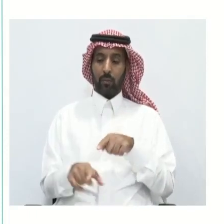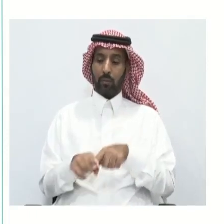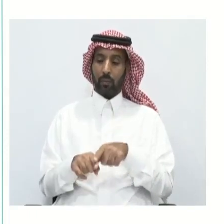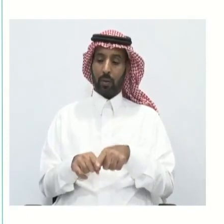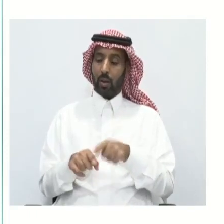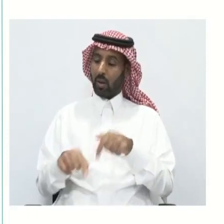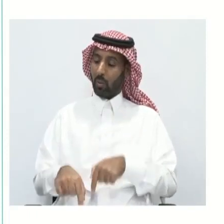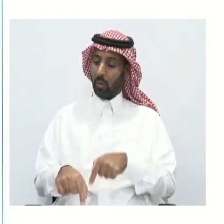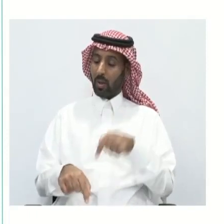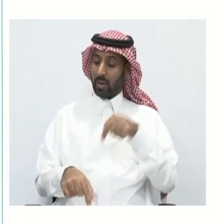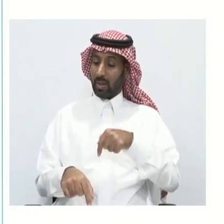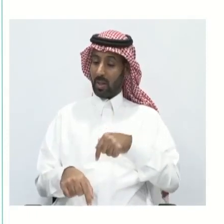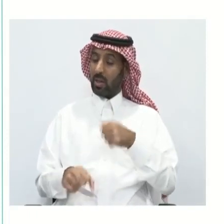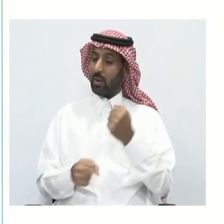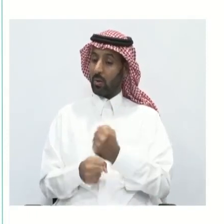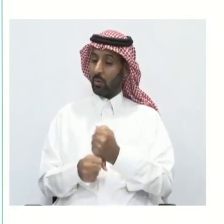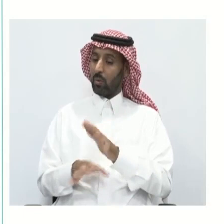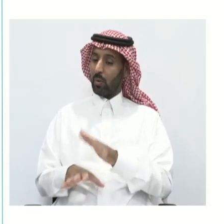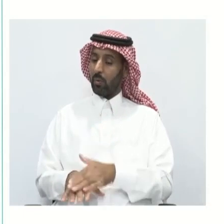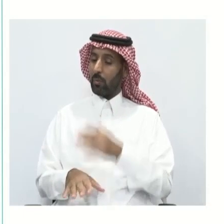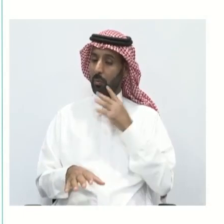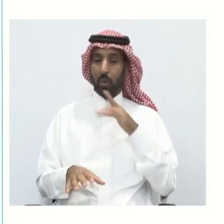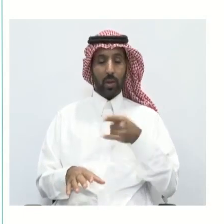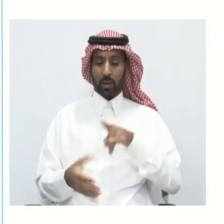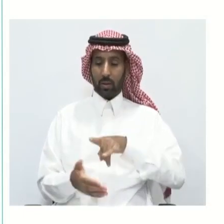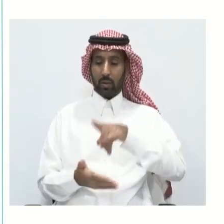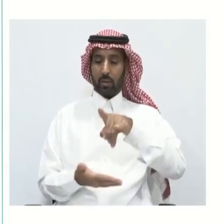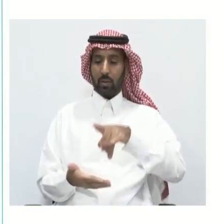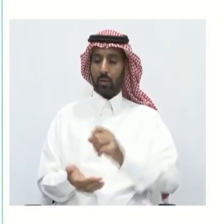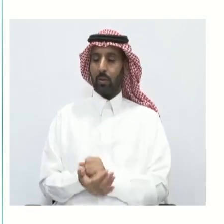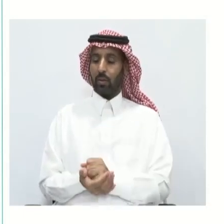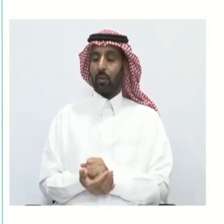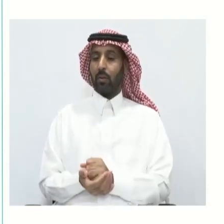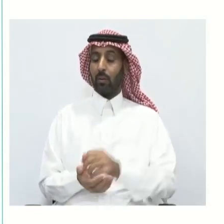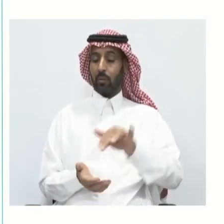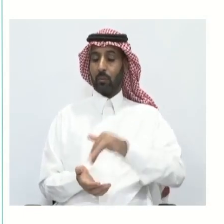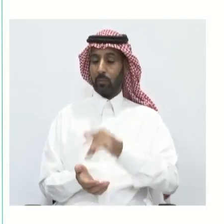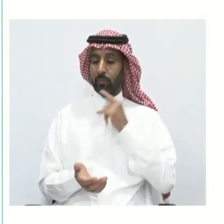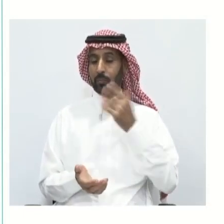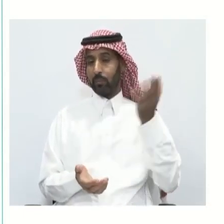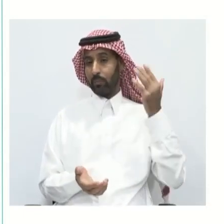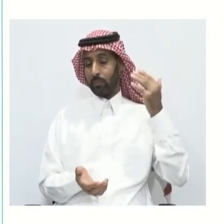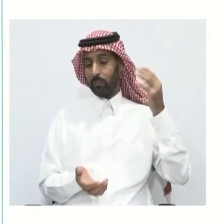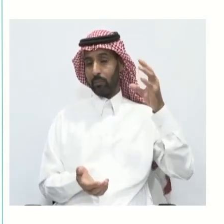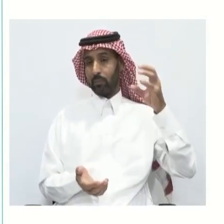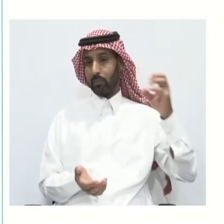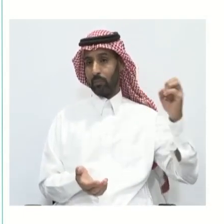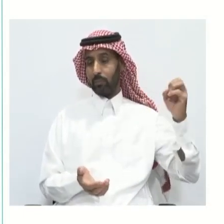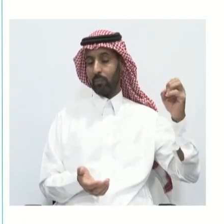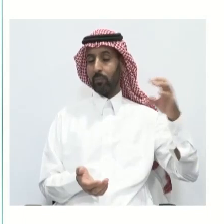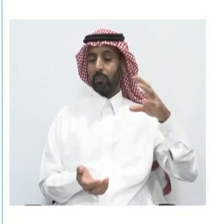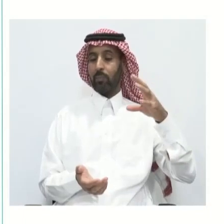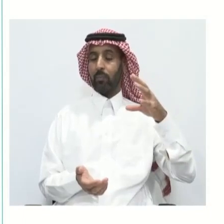now. My friends are arriving tomorrow. This is an arrangement. My friends are arriving tomorrow. This is a